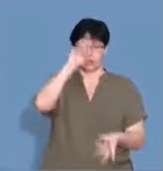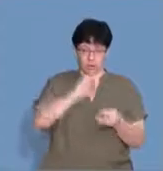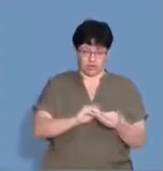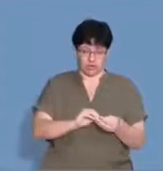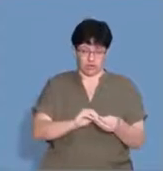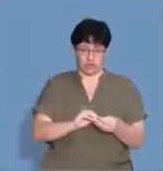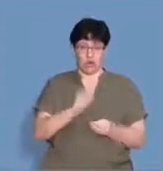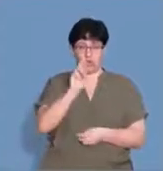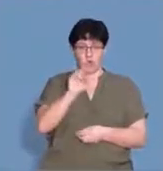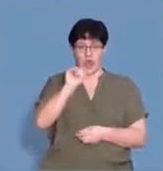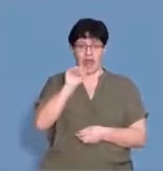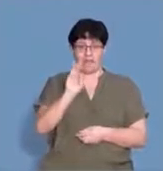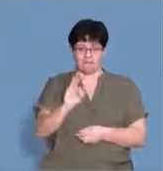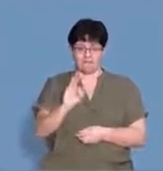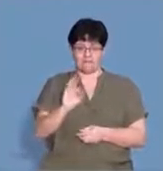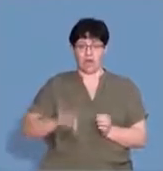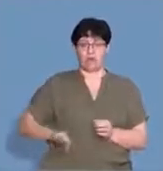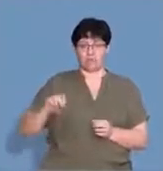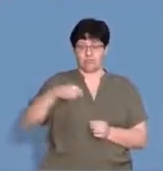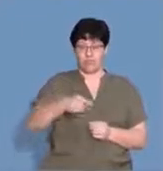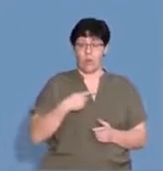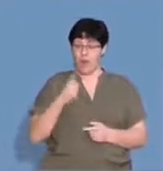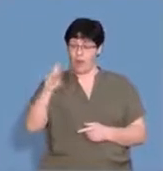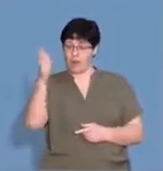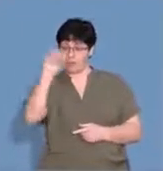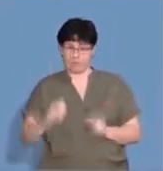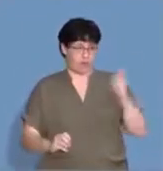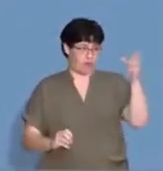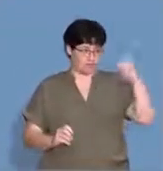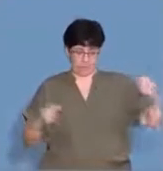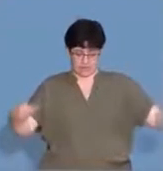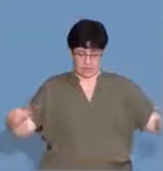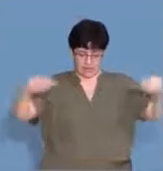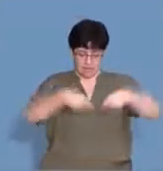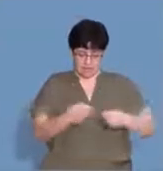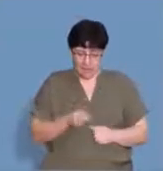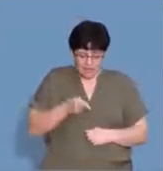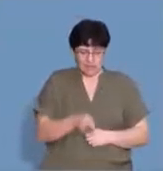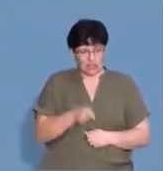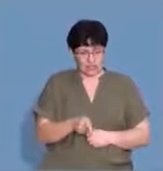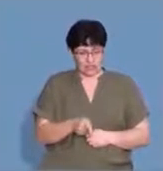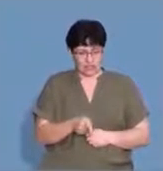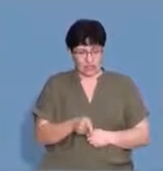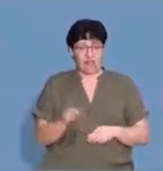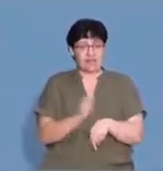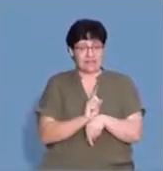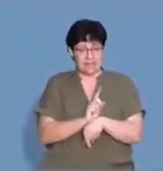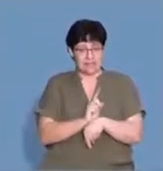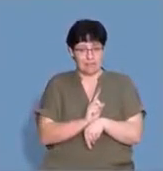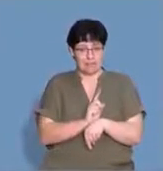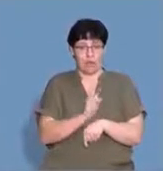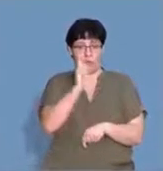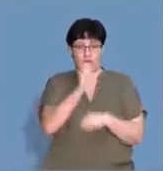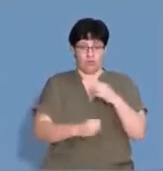total UIF contribution by both employee and employer for the period of